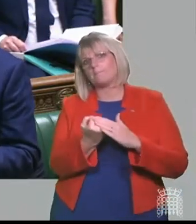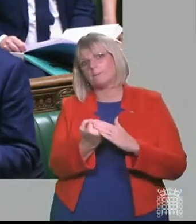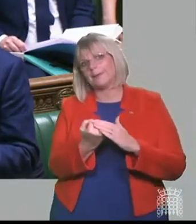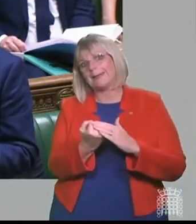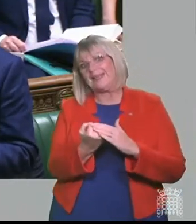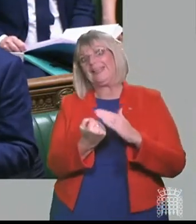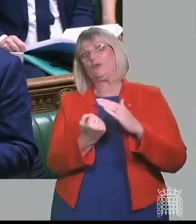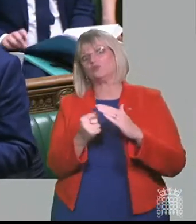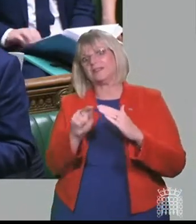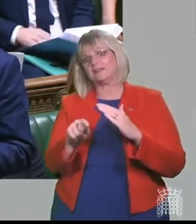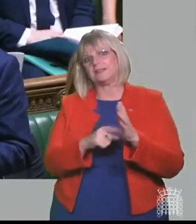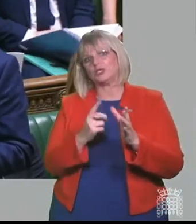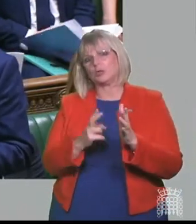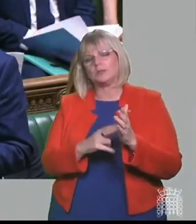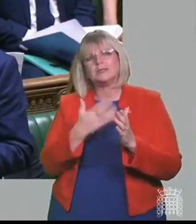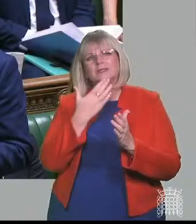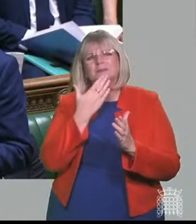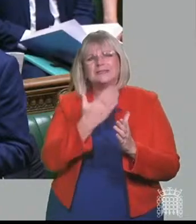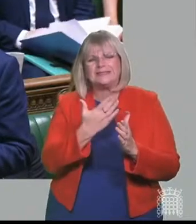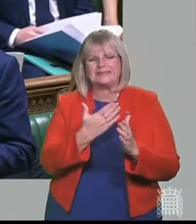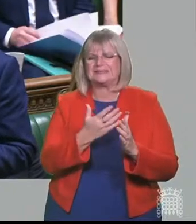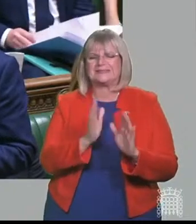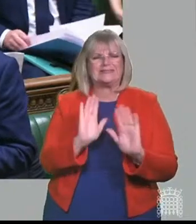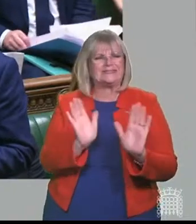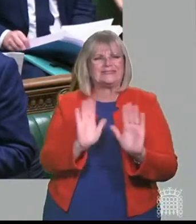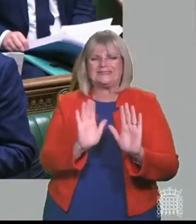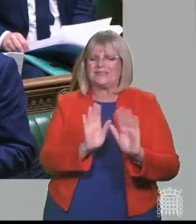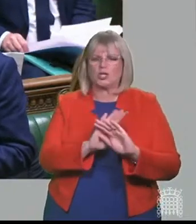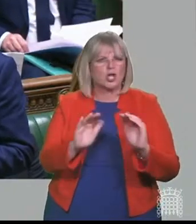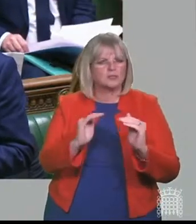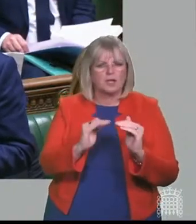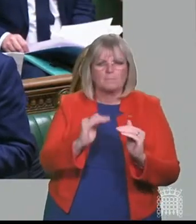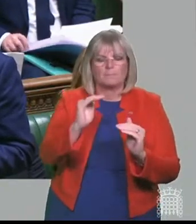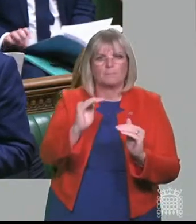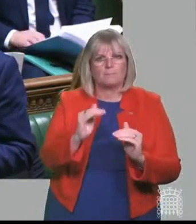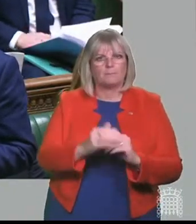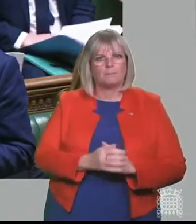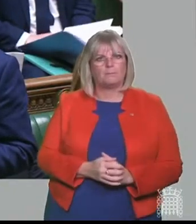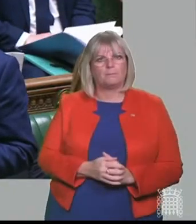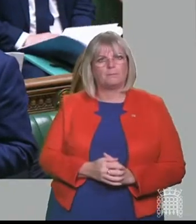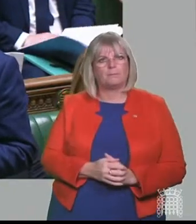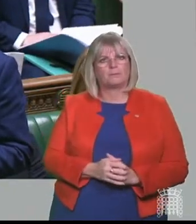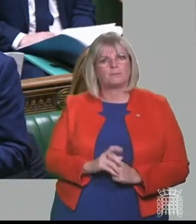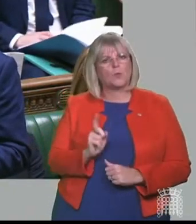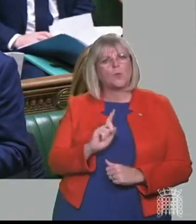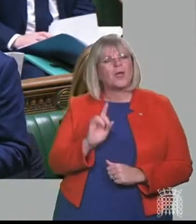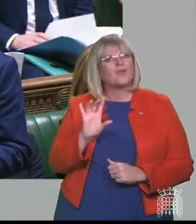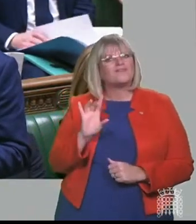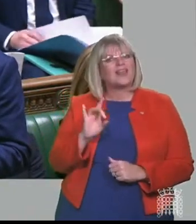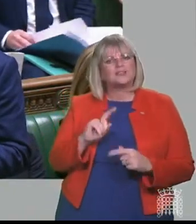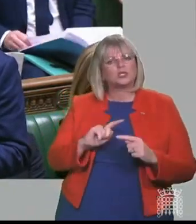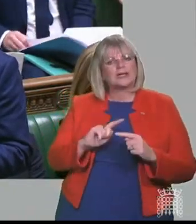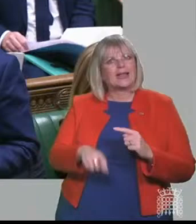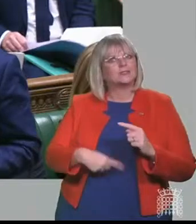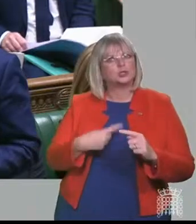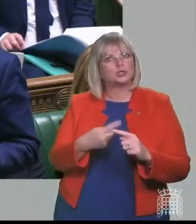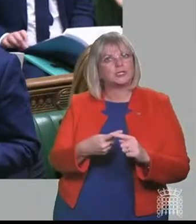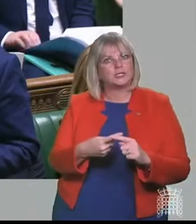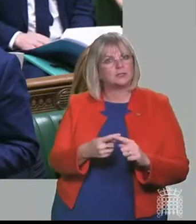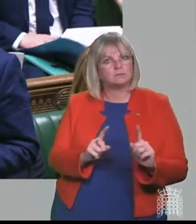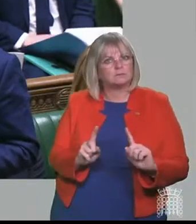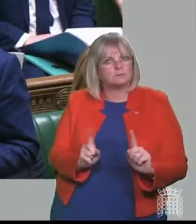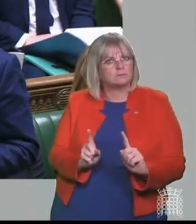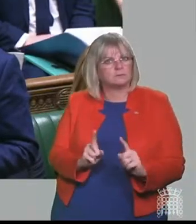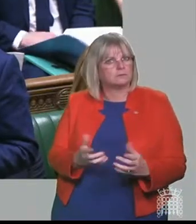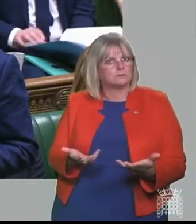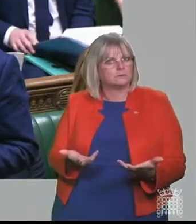to increasing working age benefits in line with inflation next year. Will he commit to doing that? But once